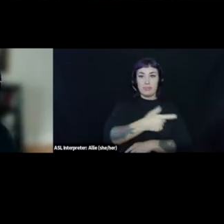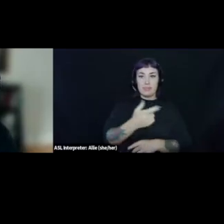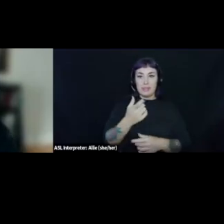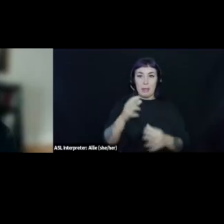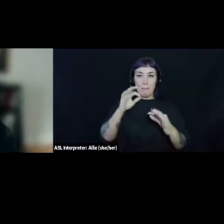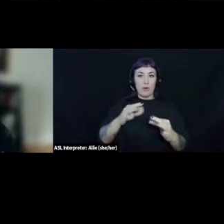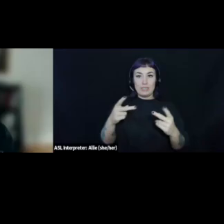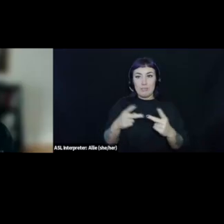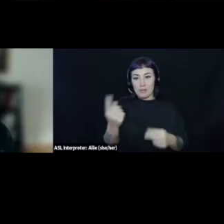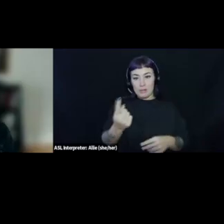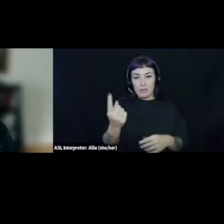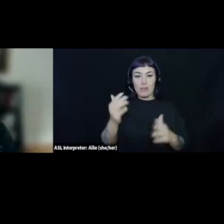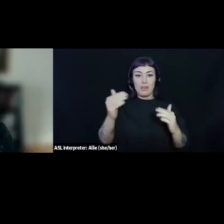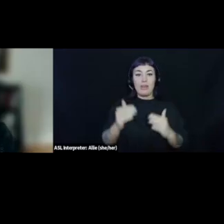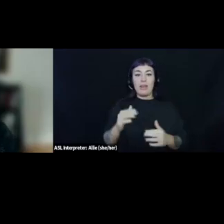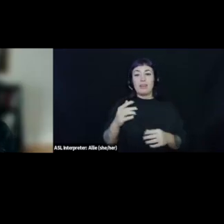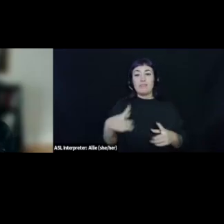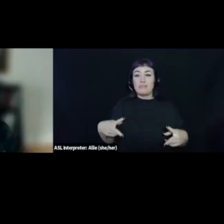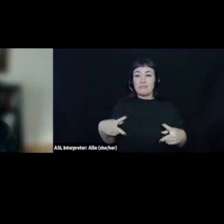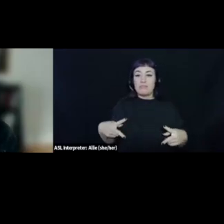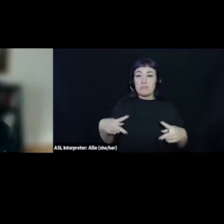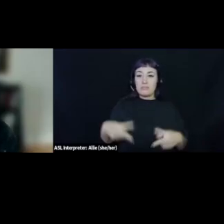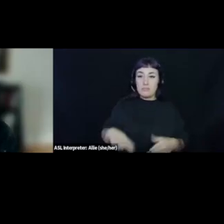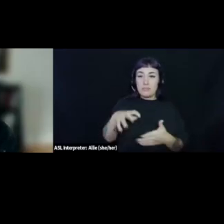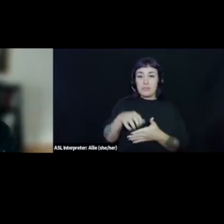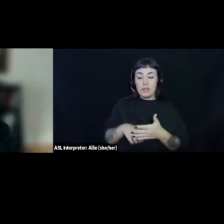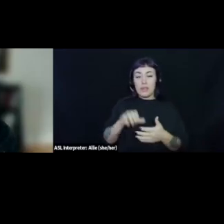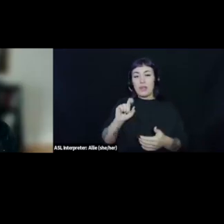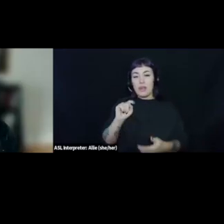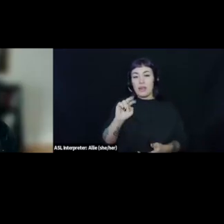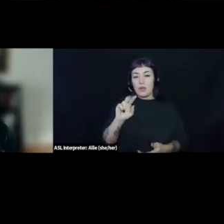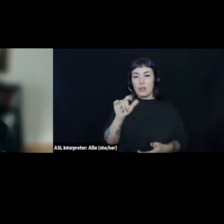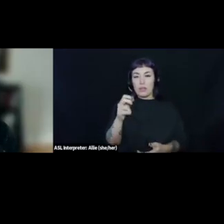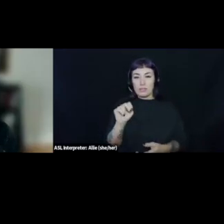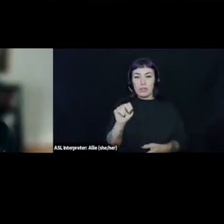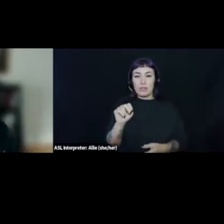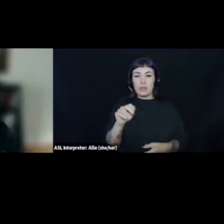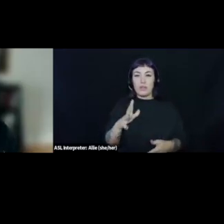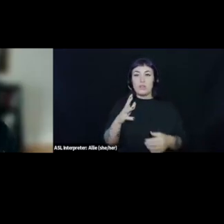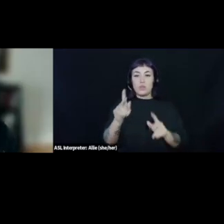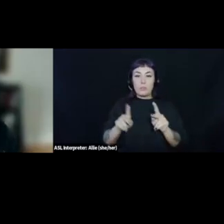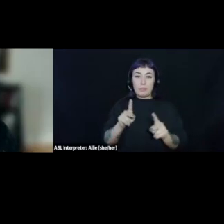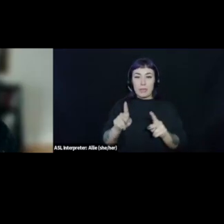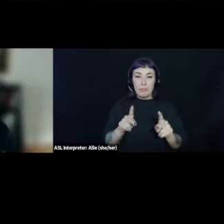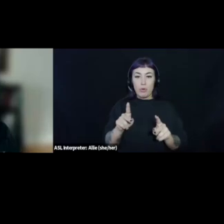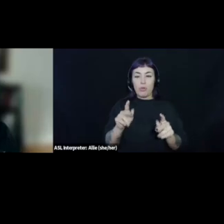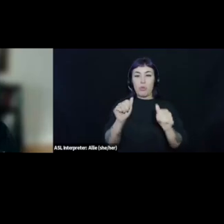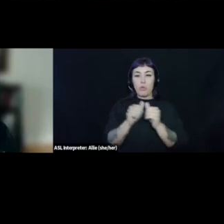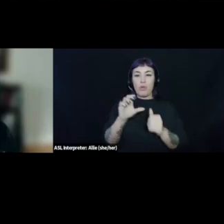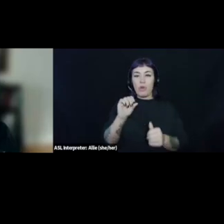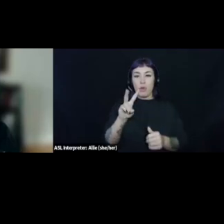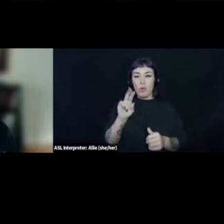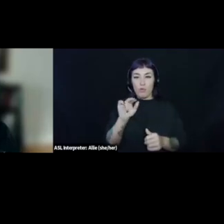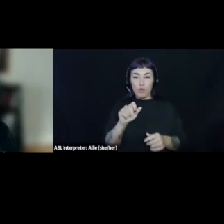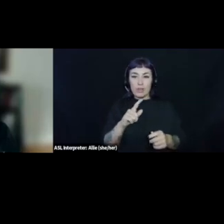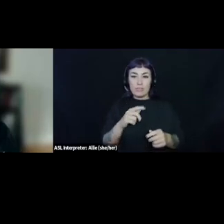opportunistically. We have sterilization. So that is a tubal ligation for people with ovaries,